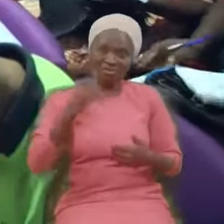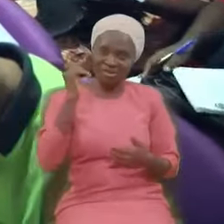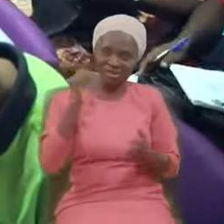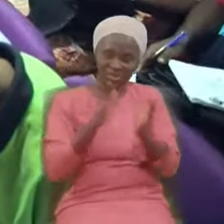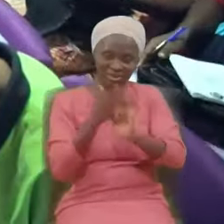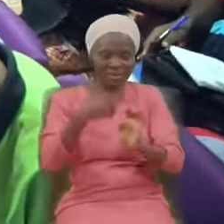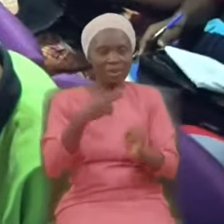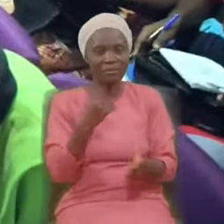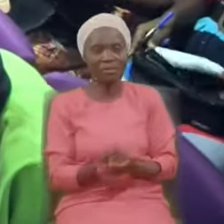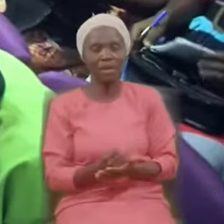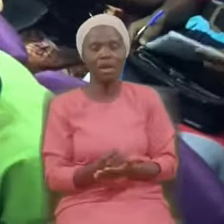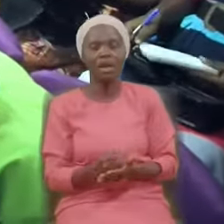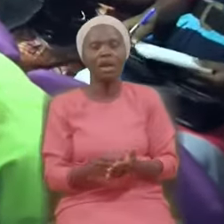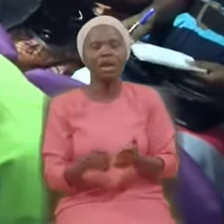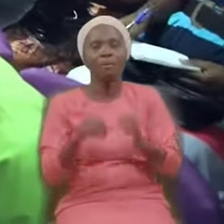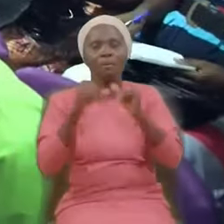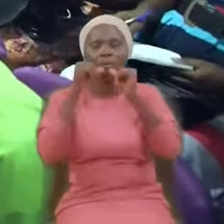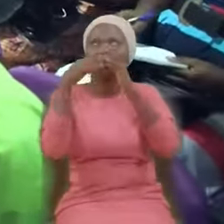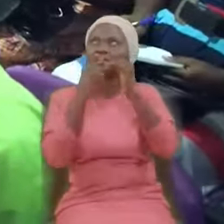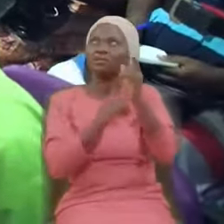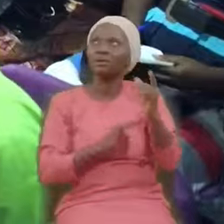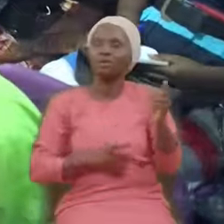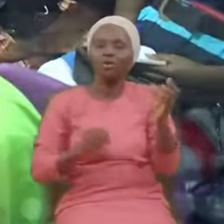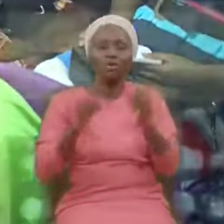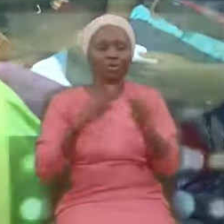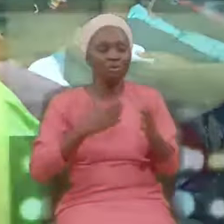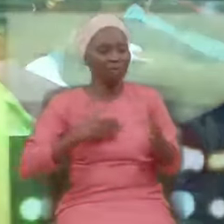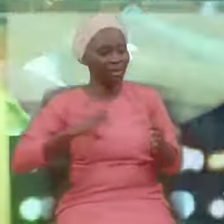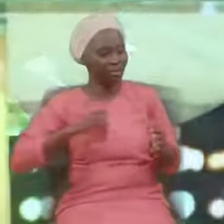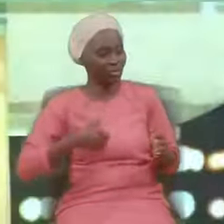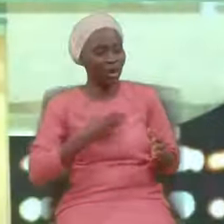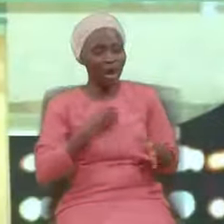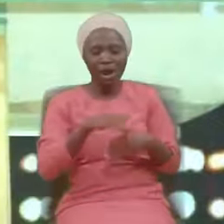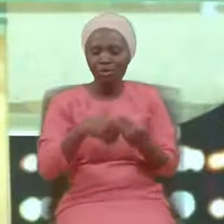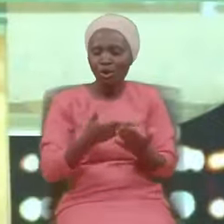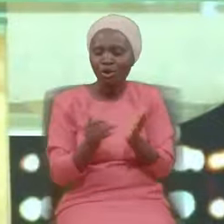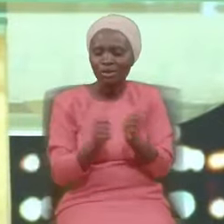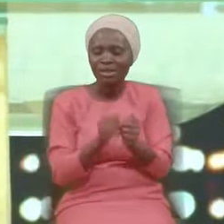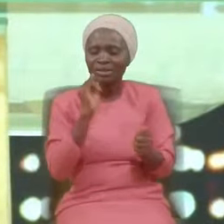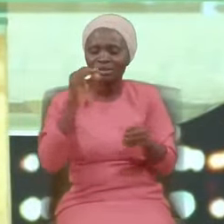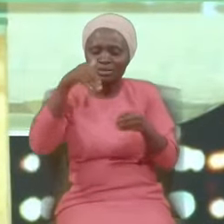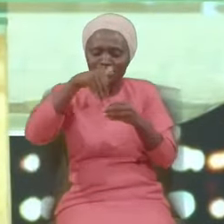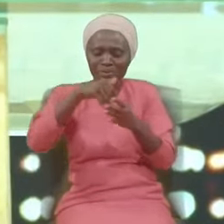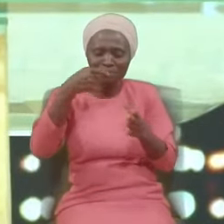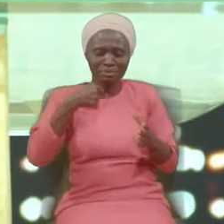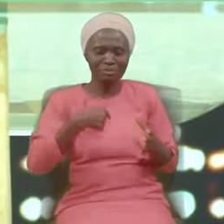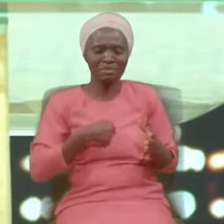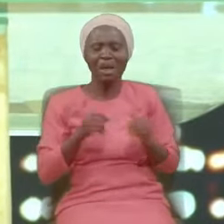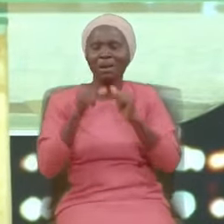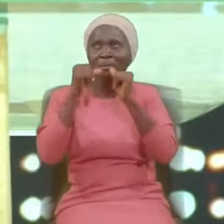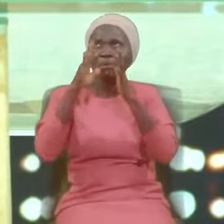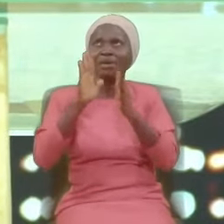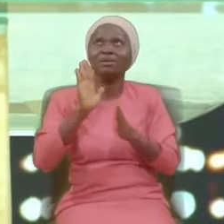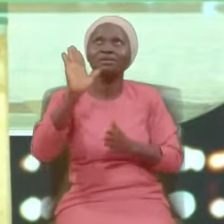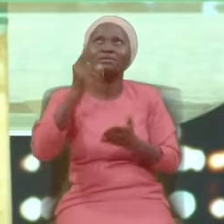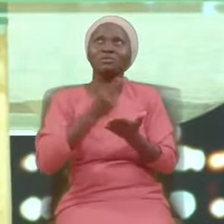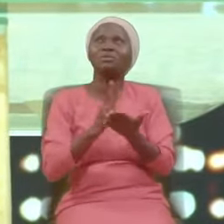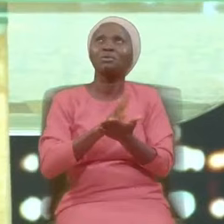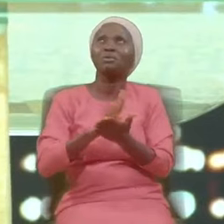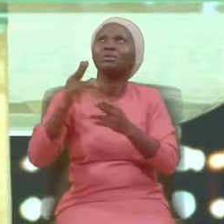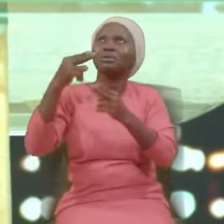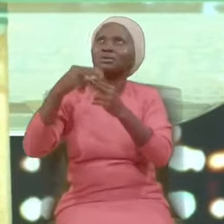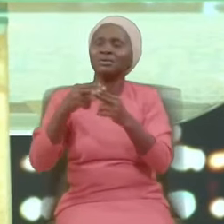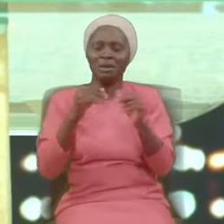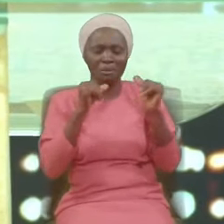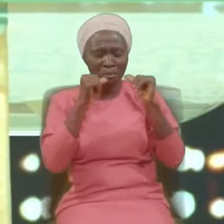the Lord, O my soul, and all that is within me, bless his holy name. Bless the